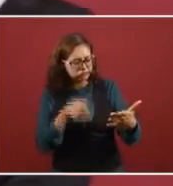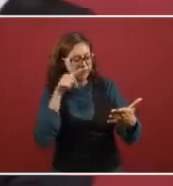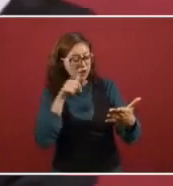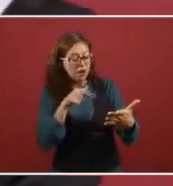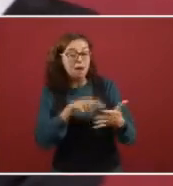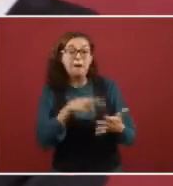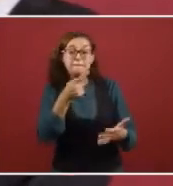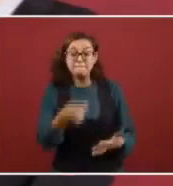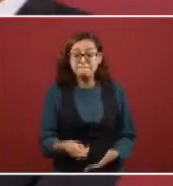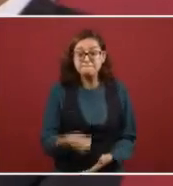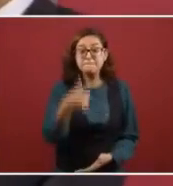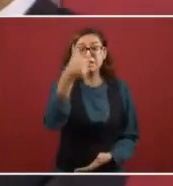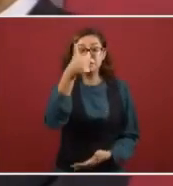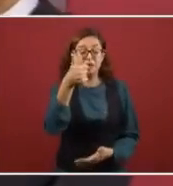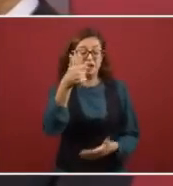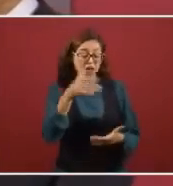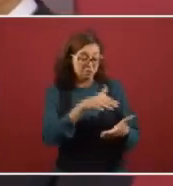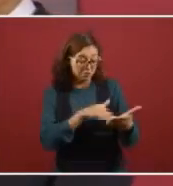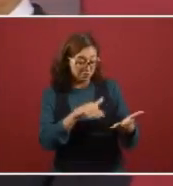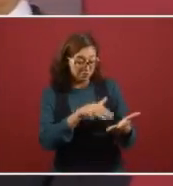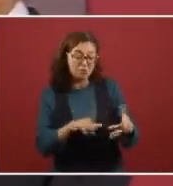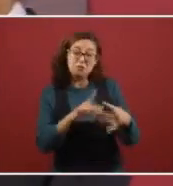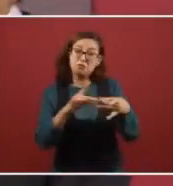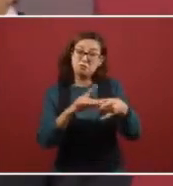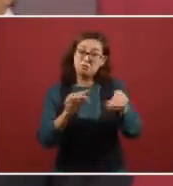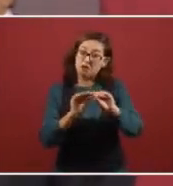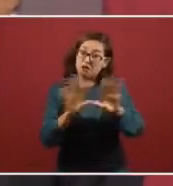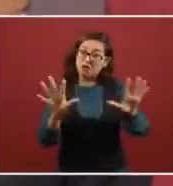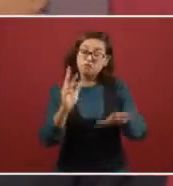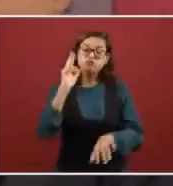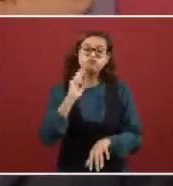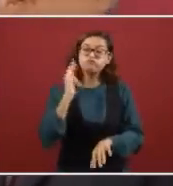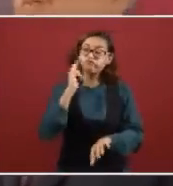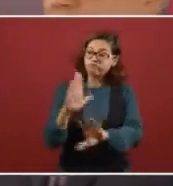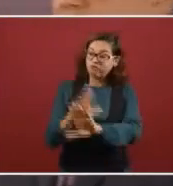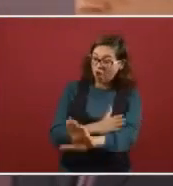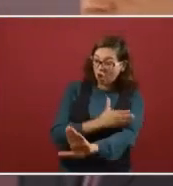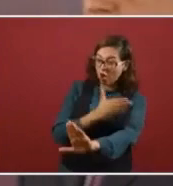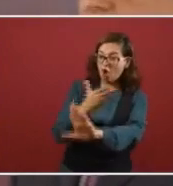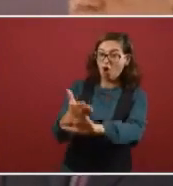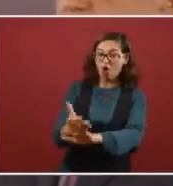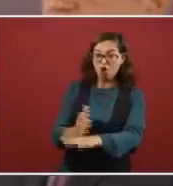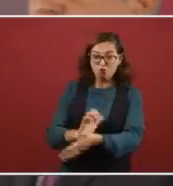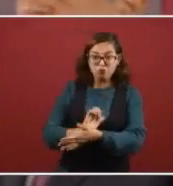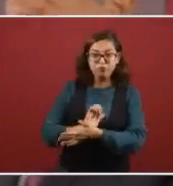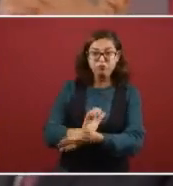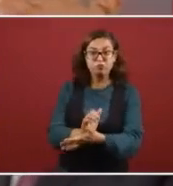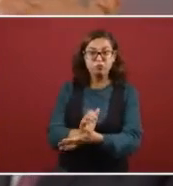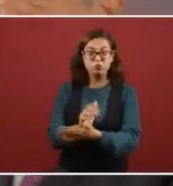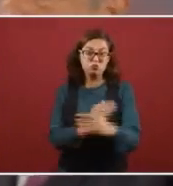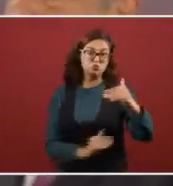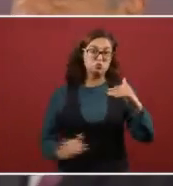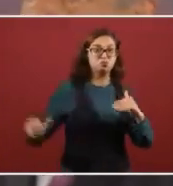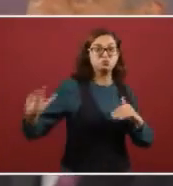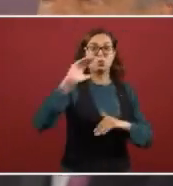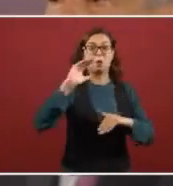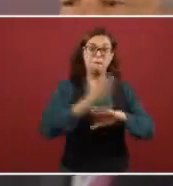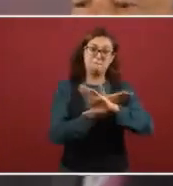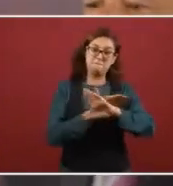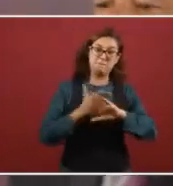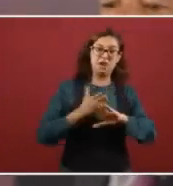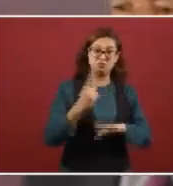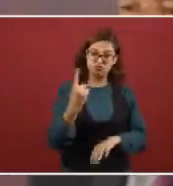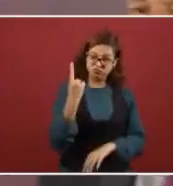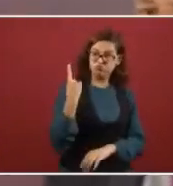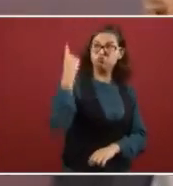very clear that he contained risks. They need to establish that white supremacy is a